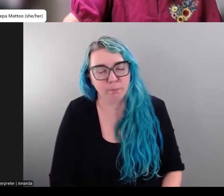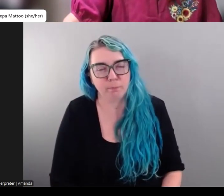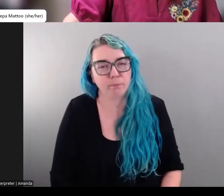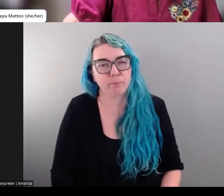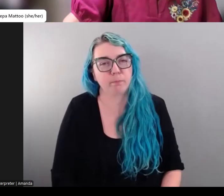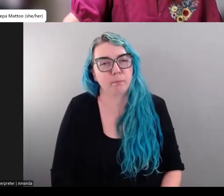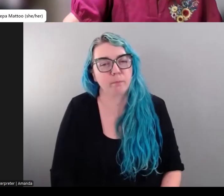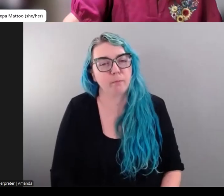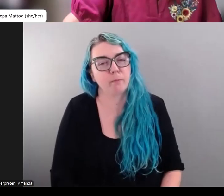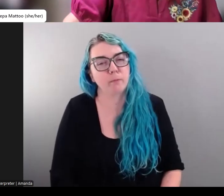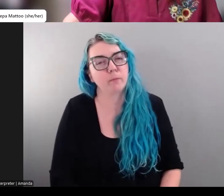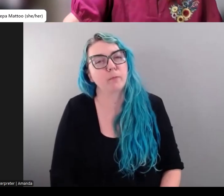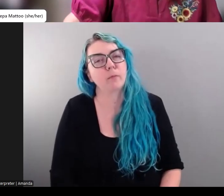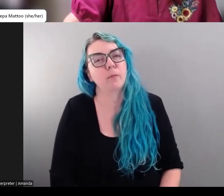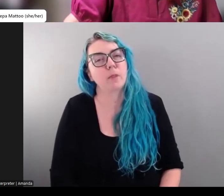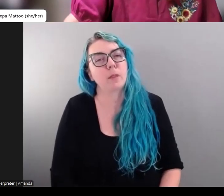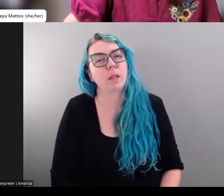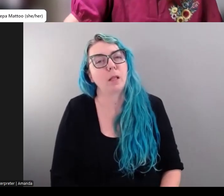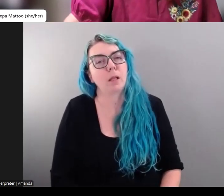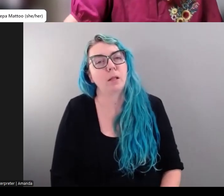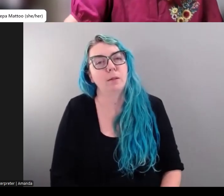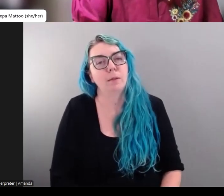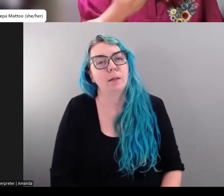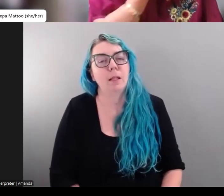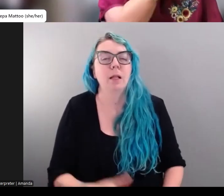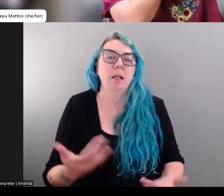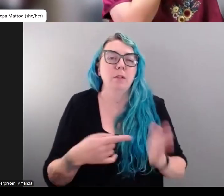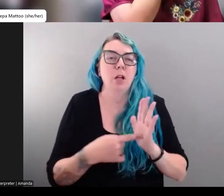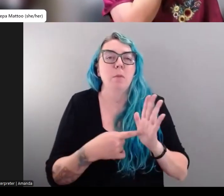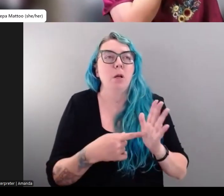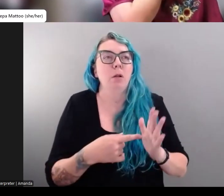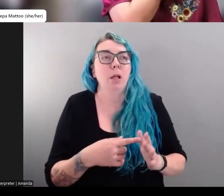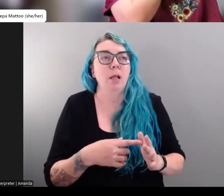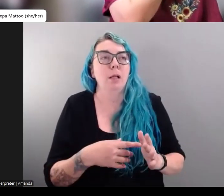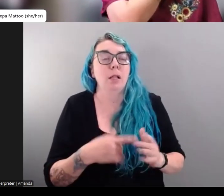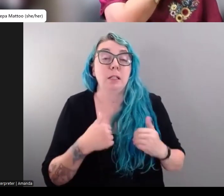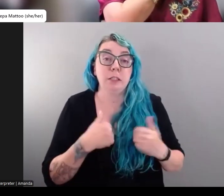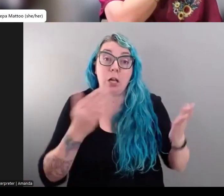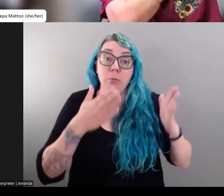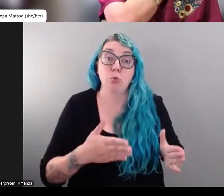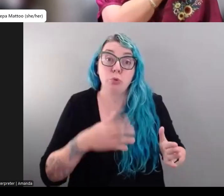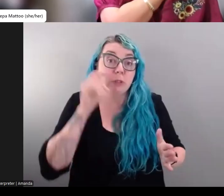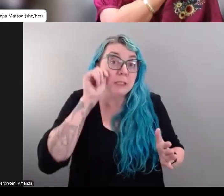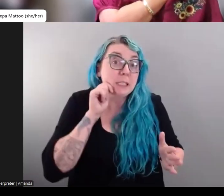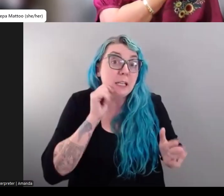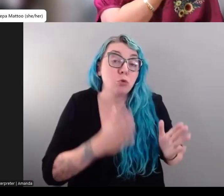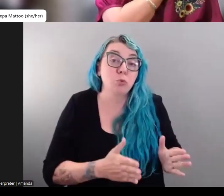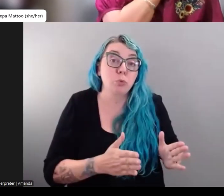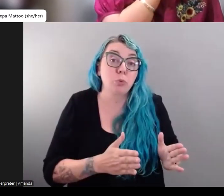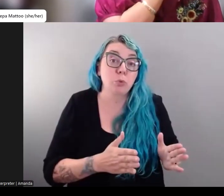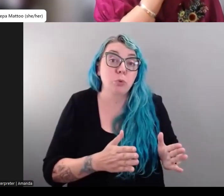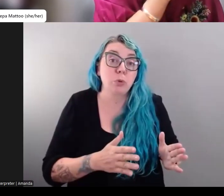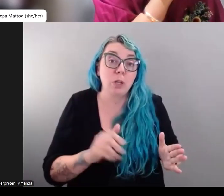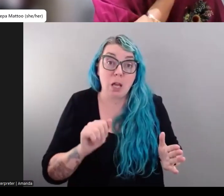abuse from a teenager, right? Like I think there needs to be a very specific kind of line